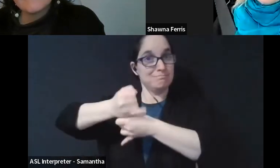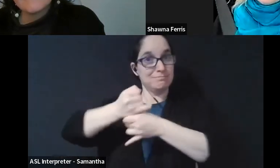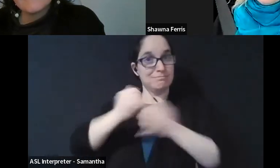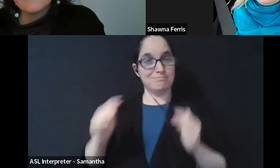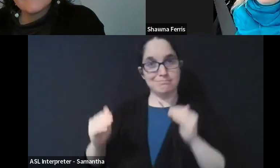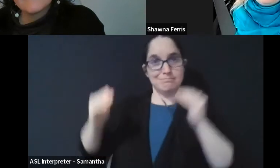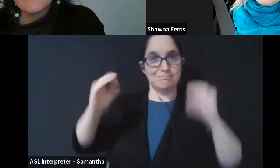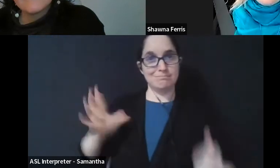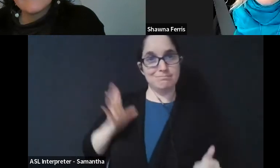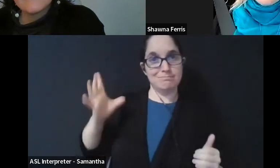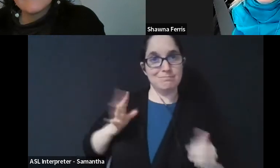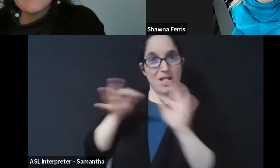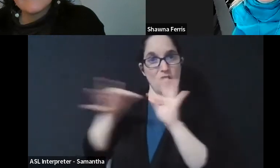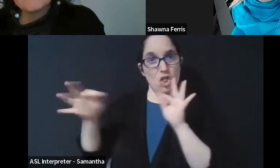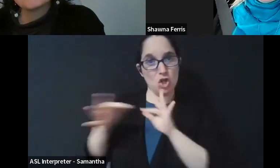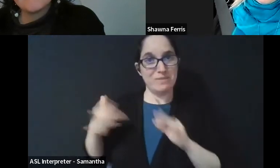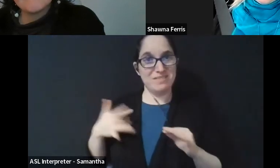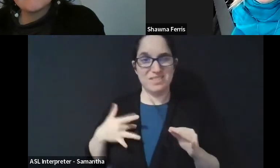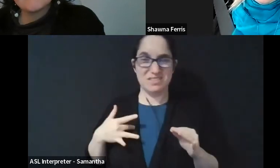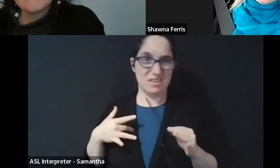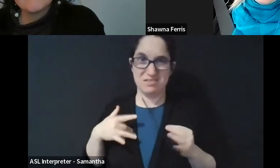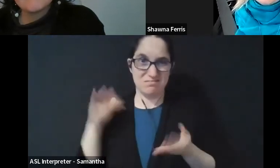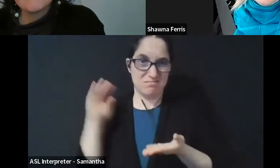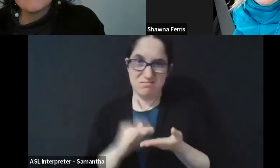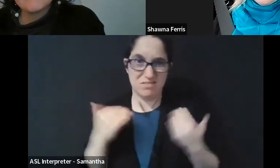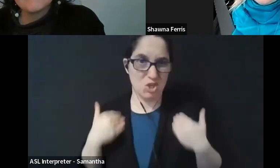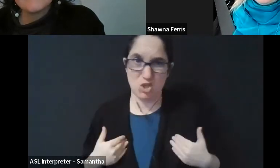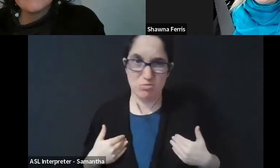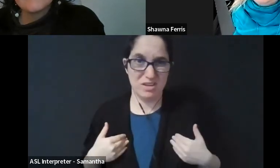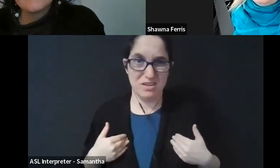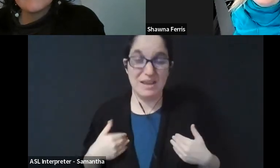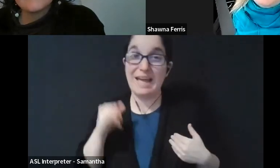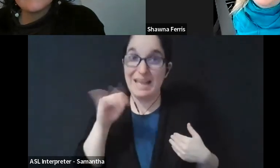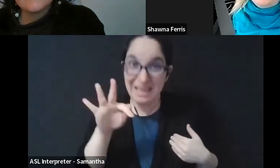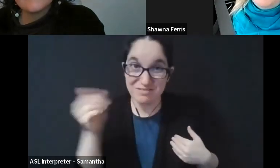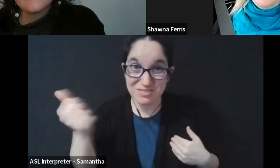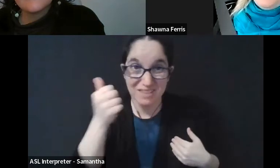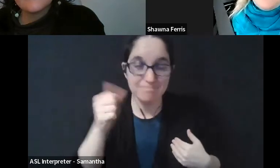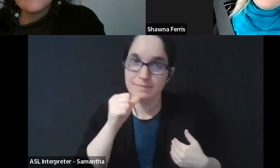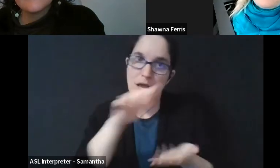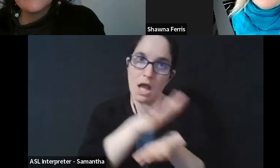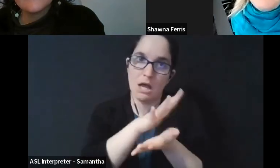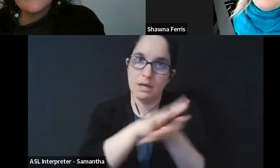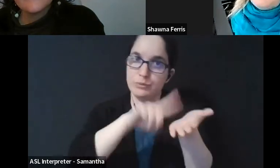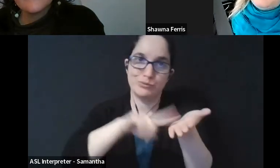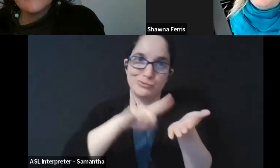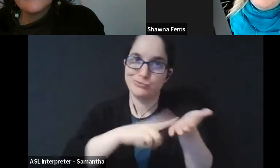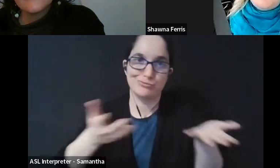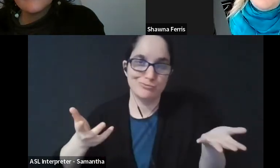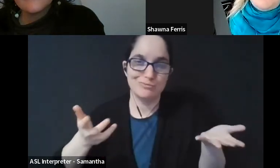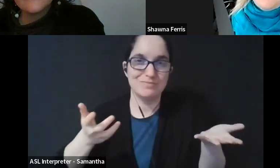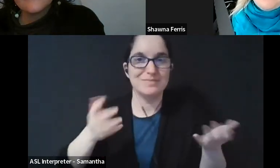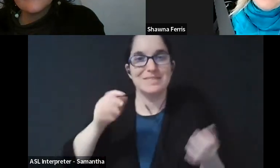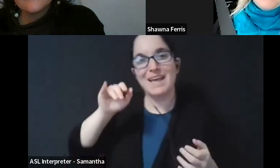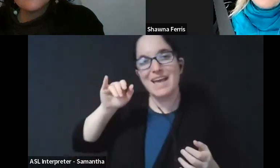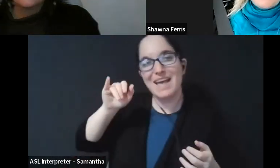quite dehumanizing to non-academic researchers. And I don't know that the institution